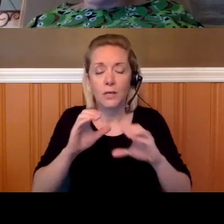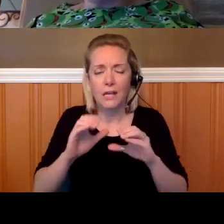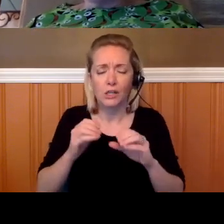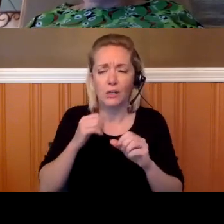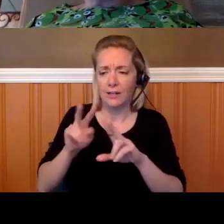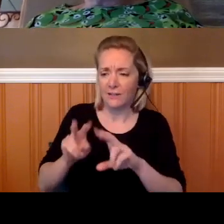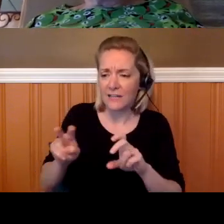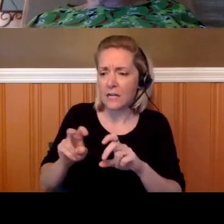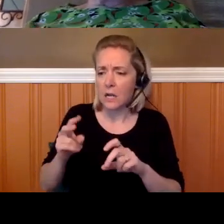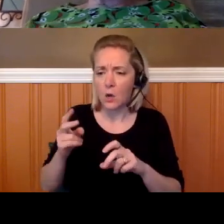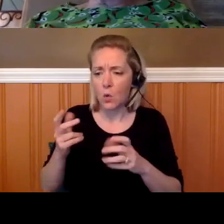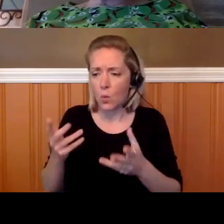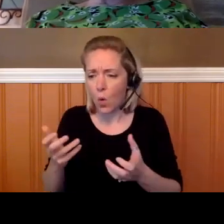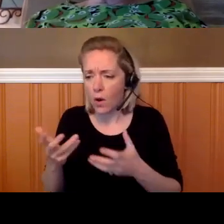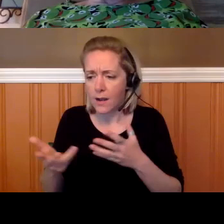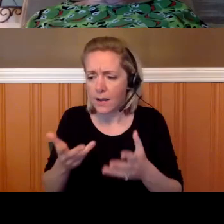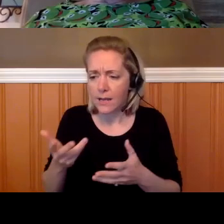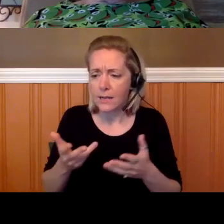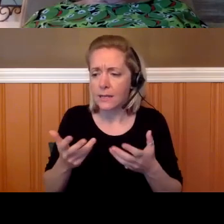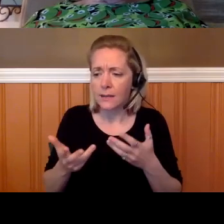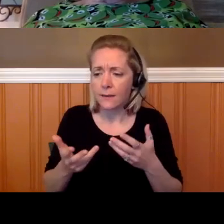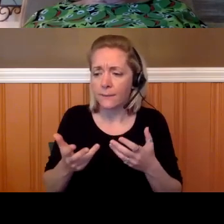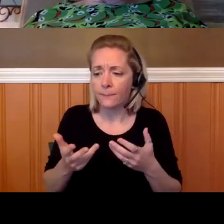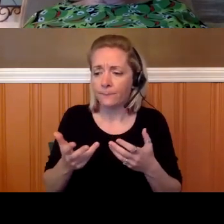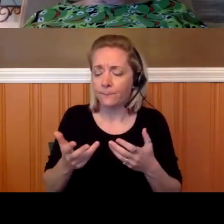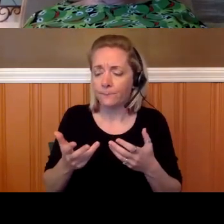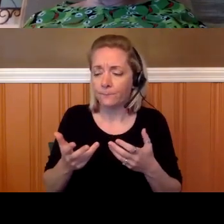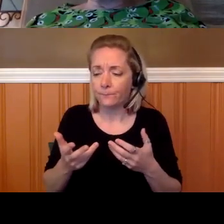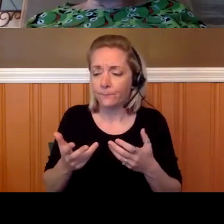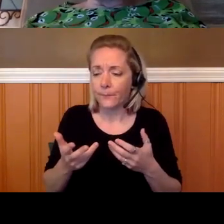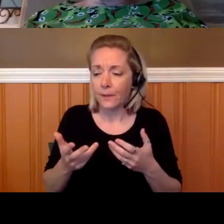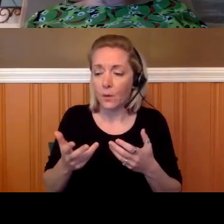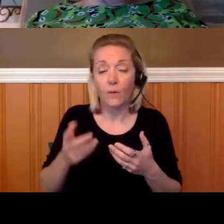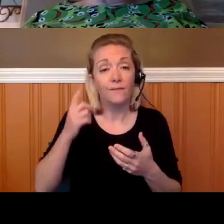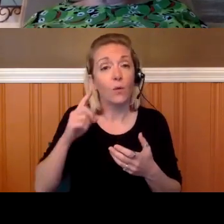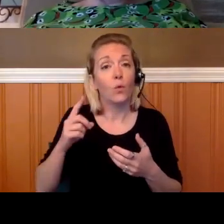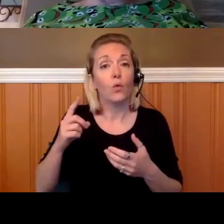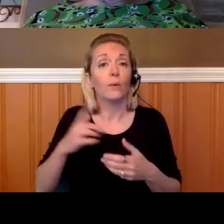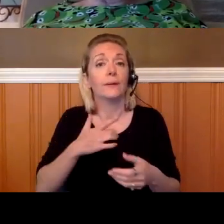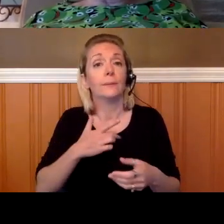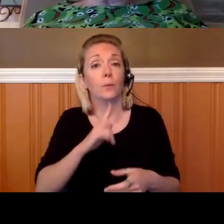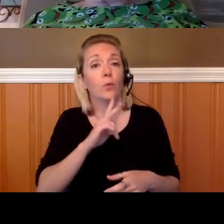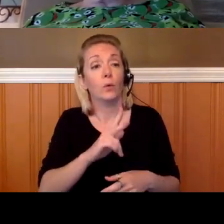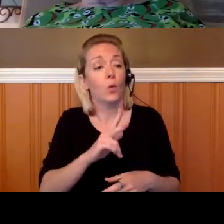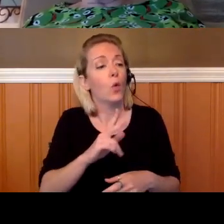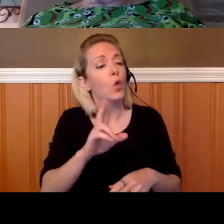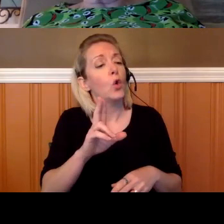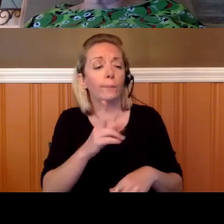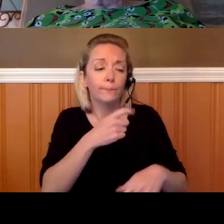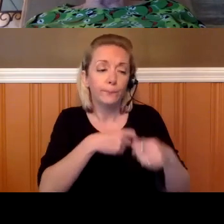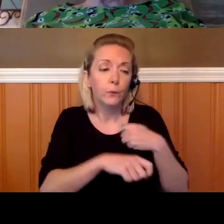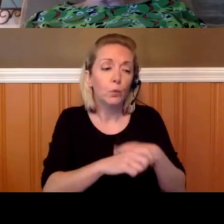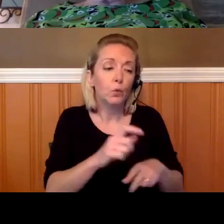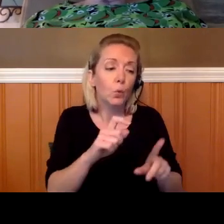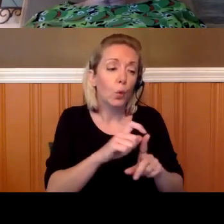said to her mother, what you would do with another 3-year-old is say, use your words, but Marin didn't have words. So we got this one